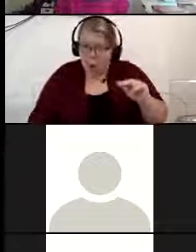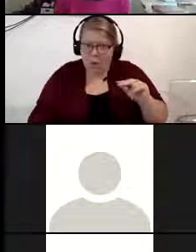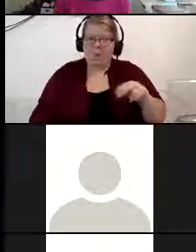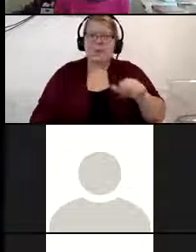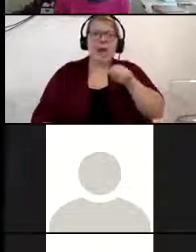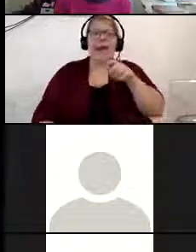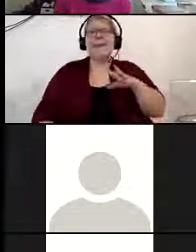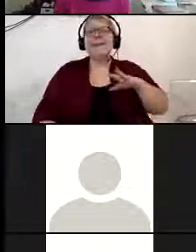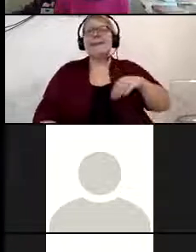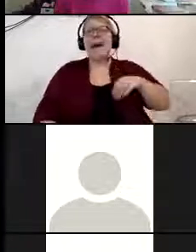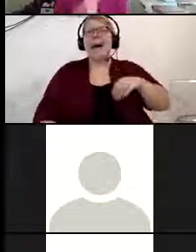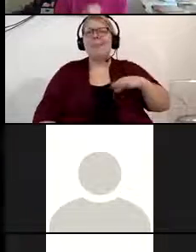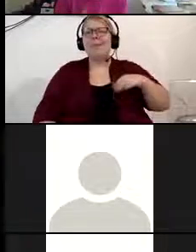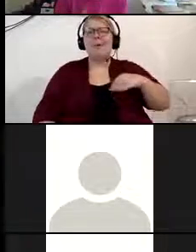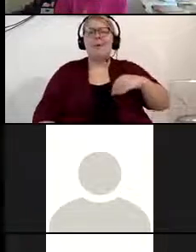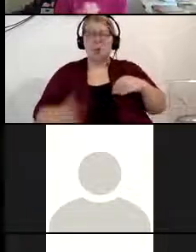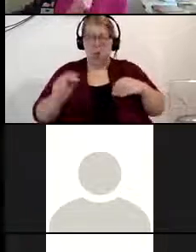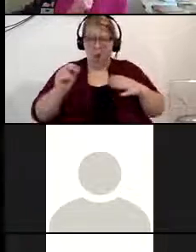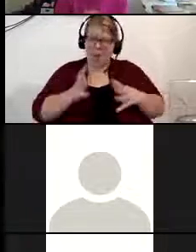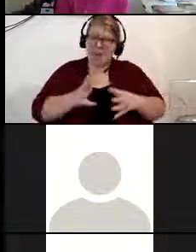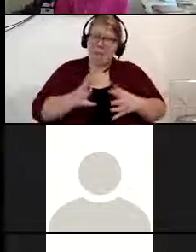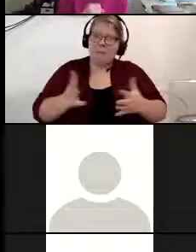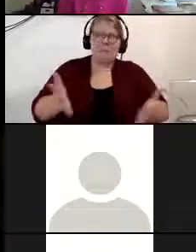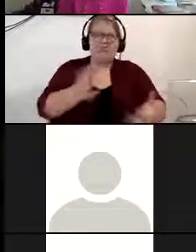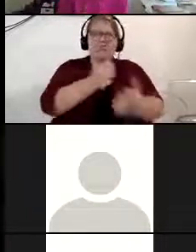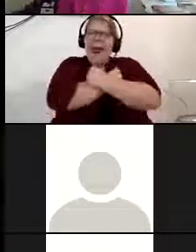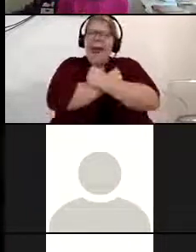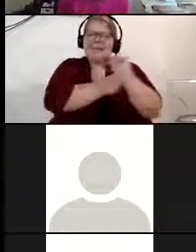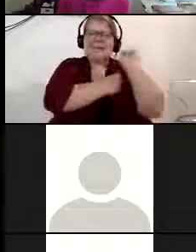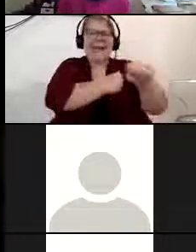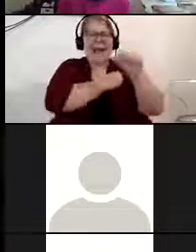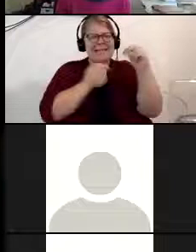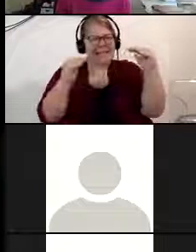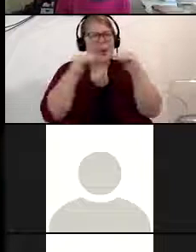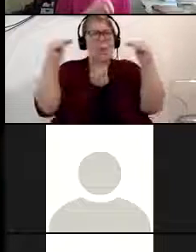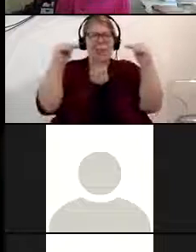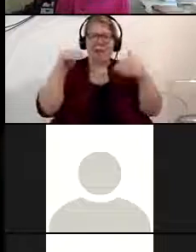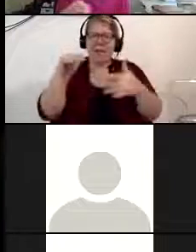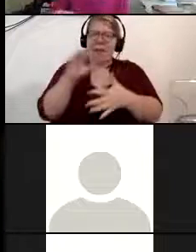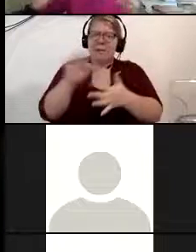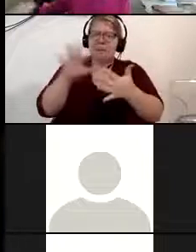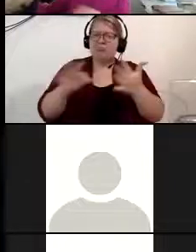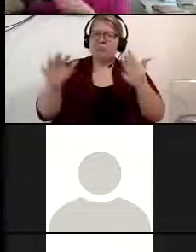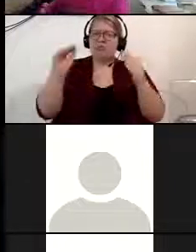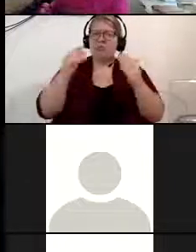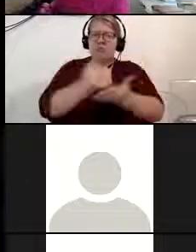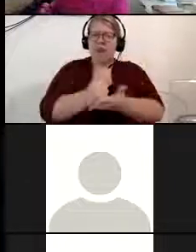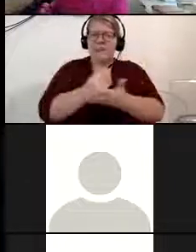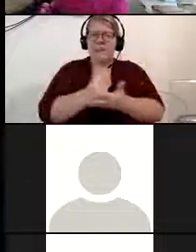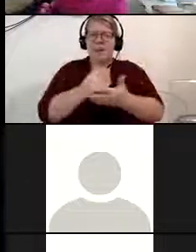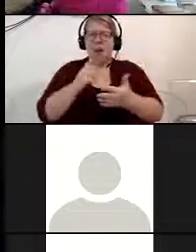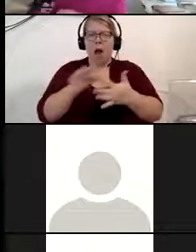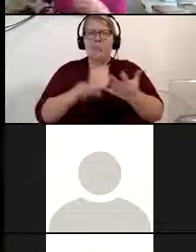those alternatives as equally legitimate treatment options, not as